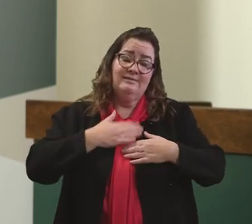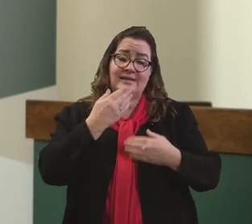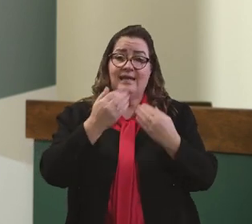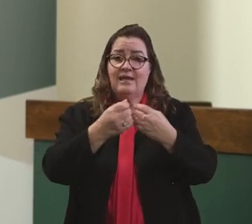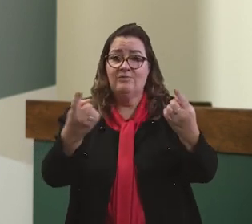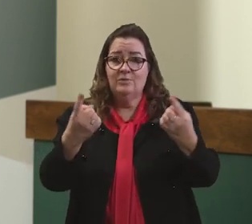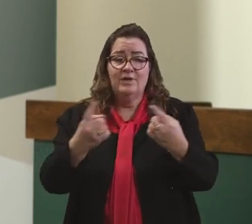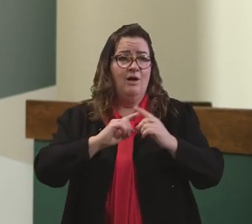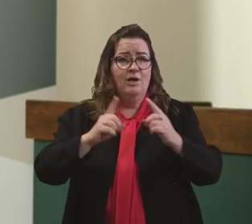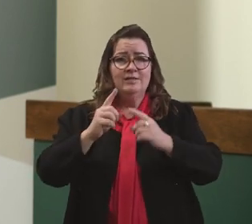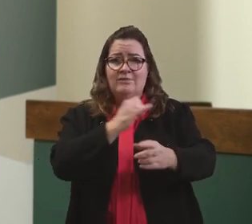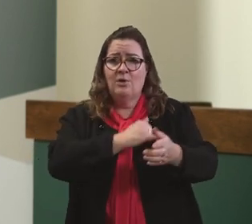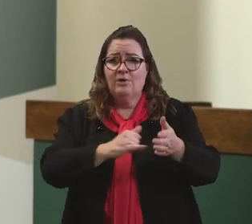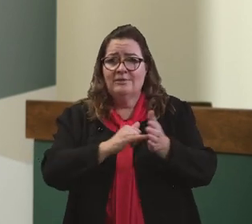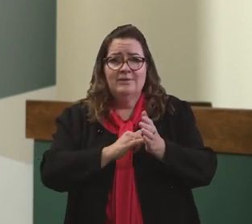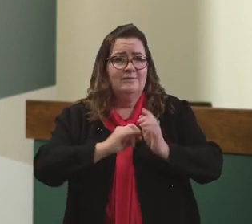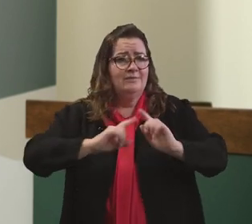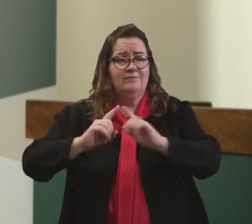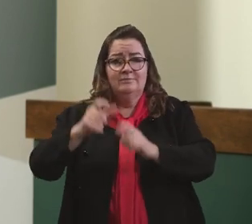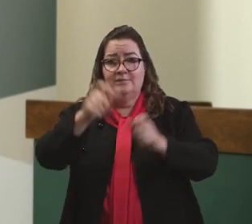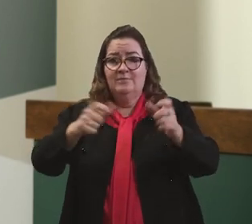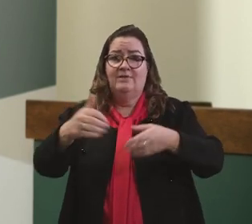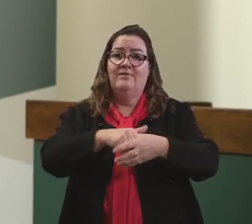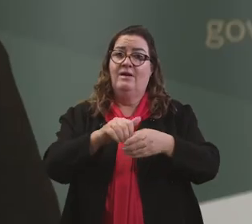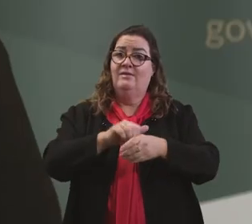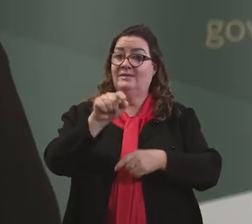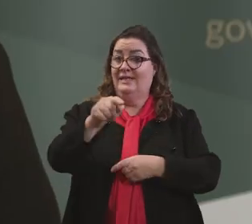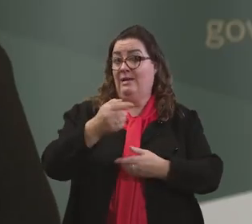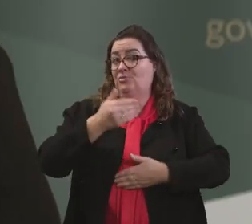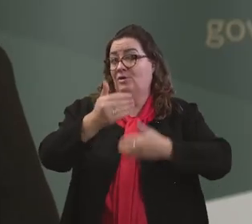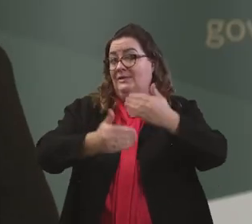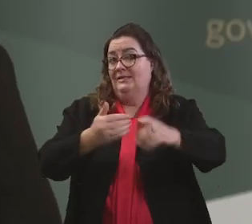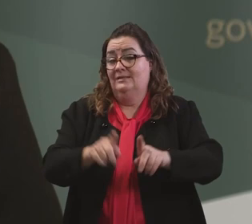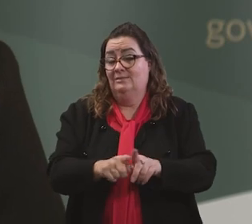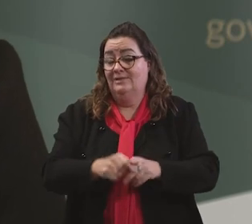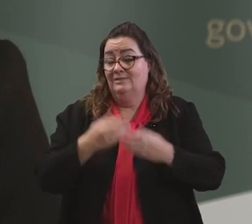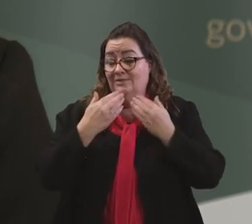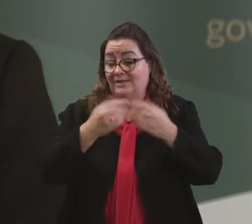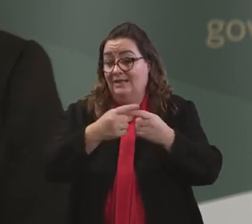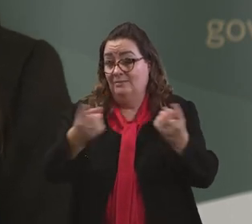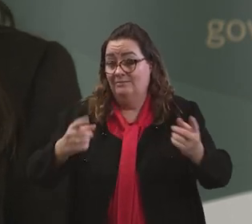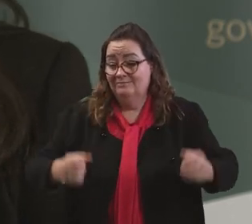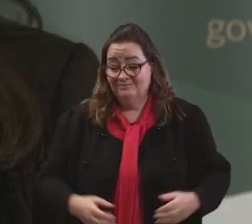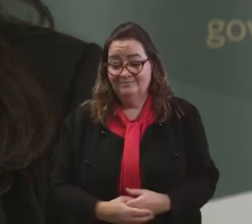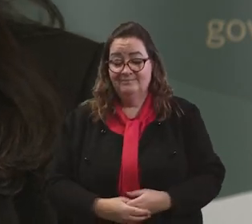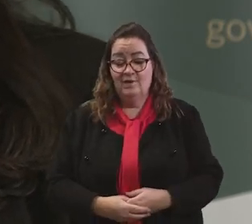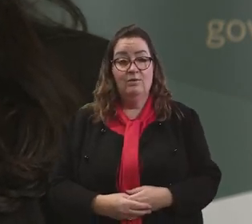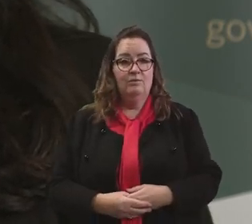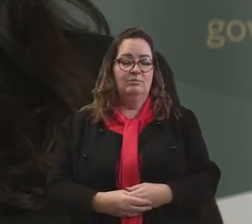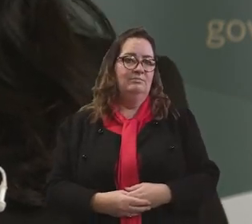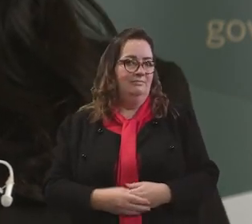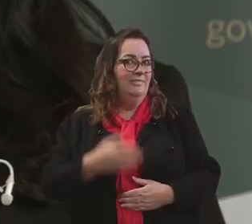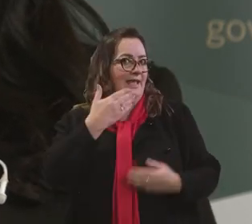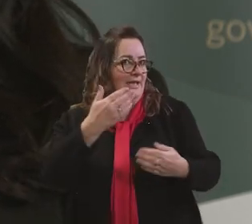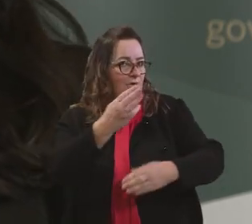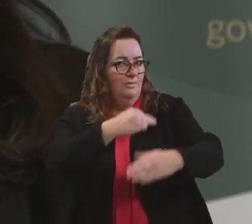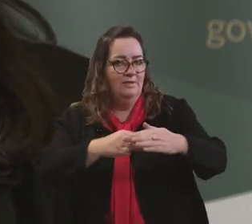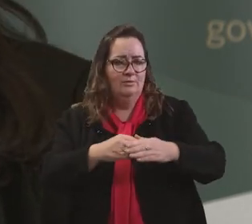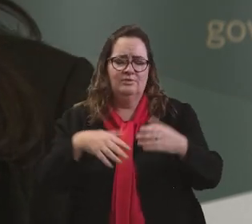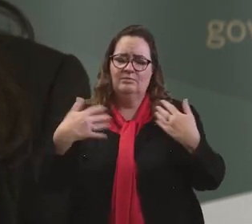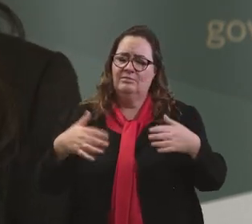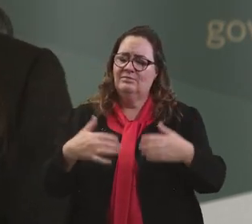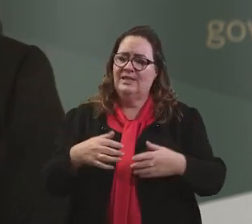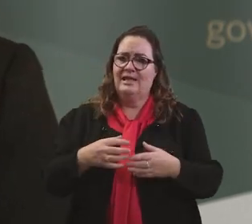other stakeholders who inputted into the process as well. Thanks, Minister. What's really significant about this consultation is the fact that